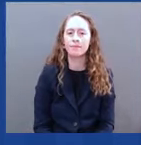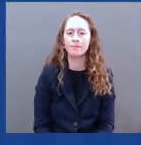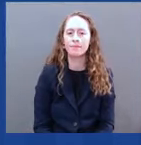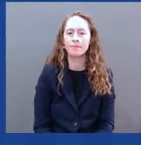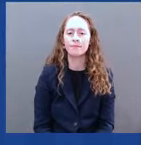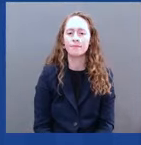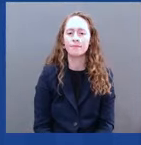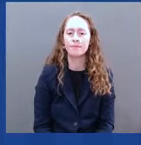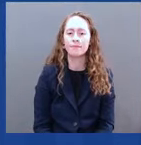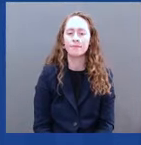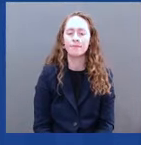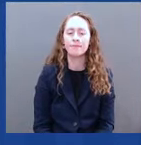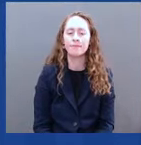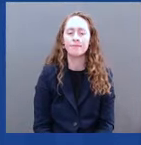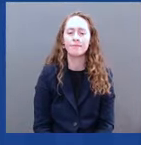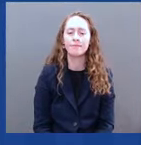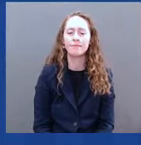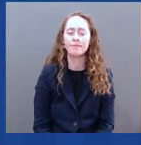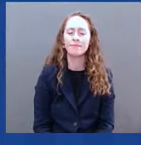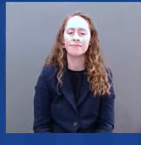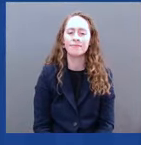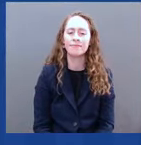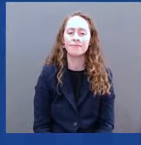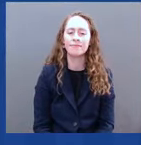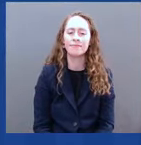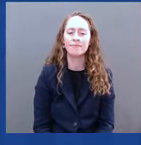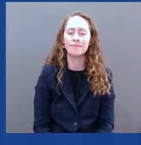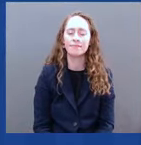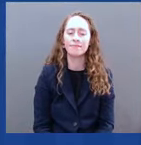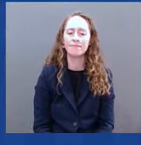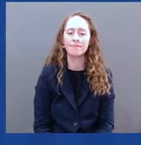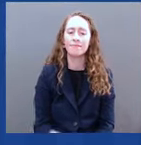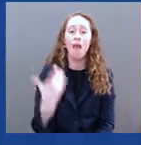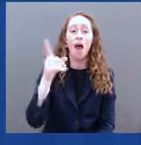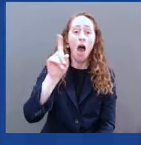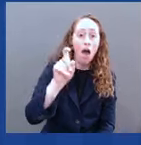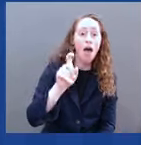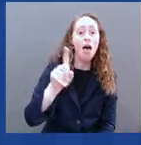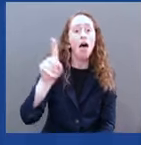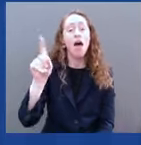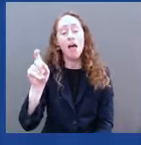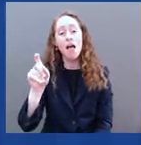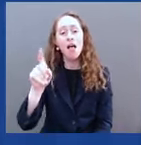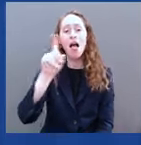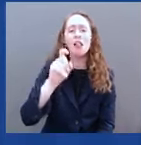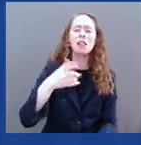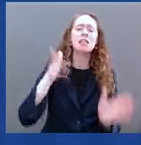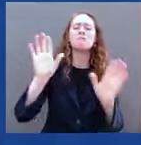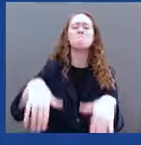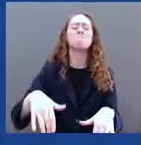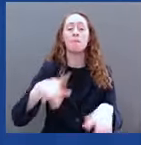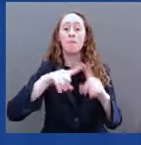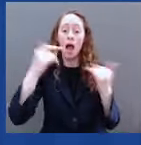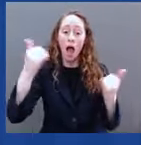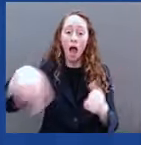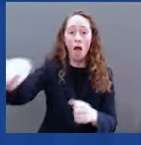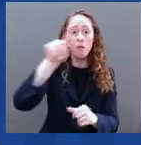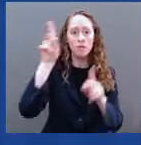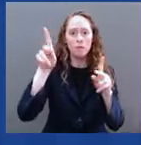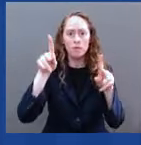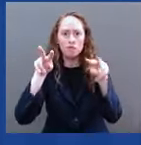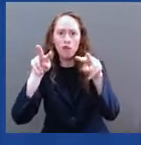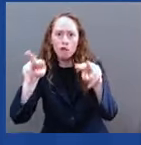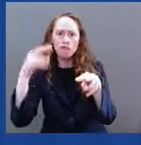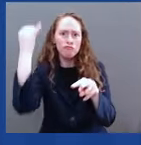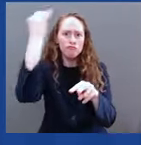ask. I say to people at home, imagine if we sat and watched the doors of the Bundestag